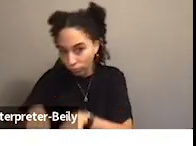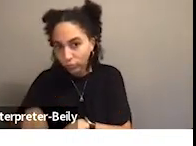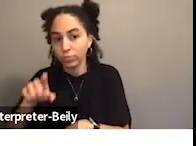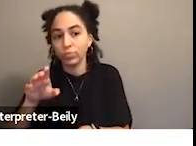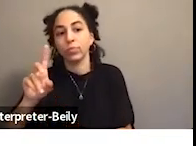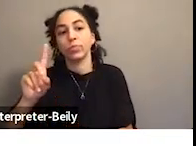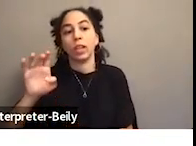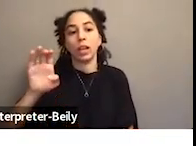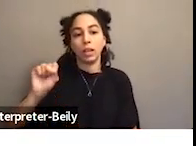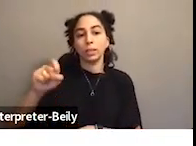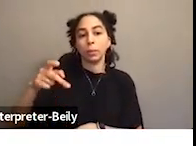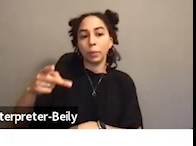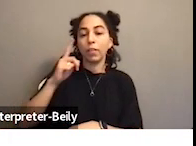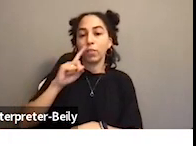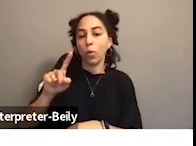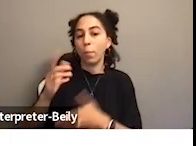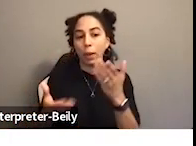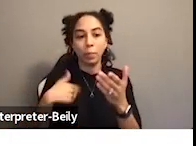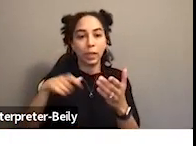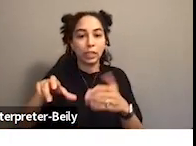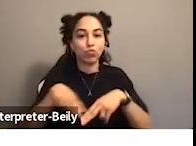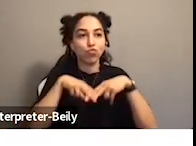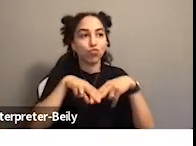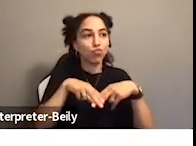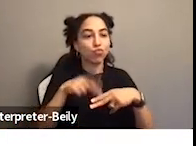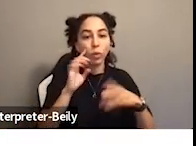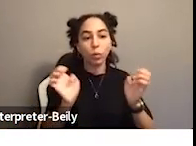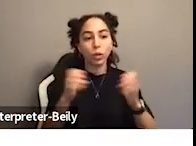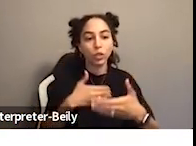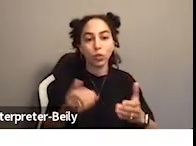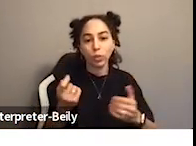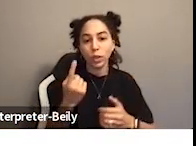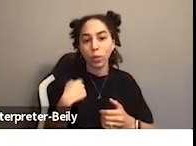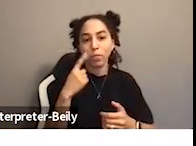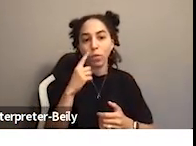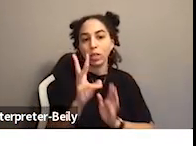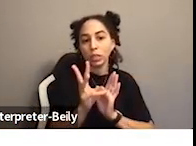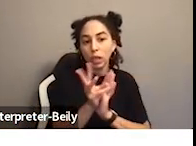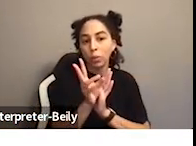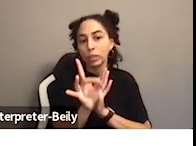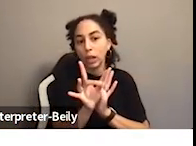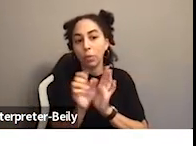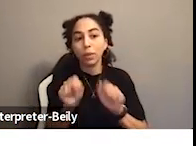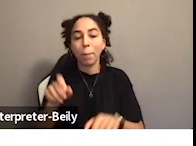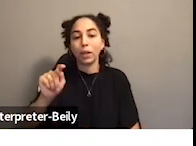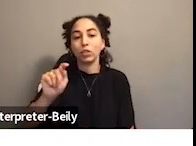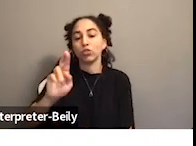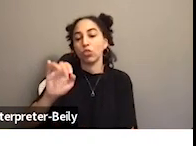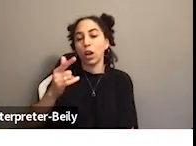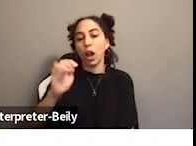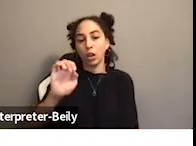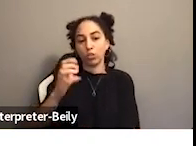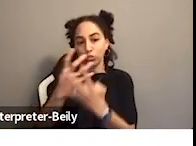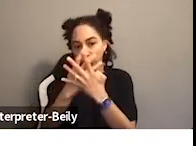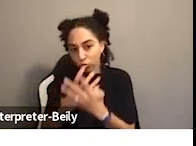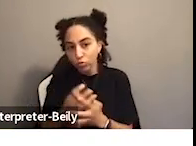professionals to maybe have to go sit in an emergency room with someone for 6 or 8 hours. They can be triaged and